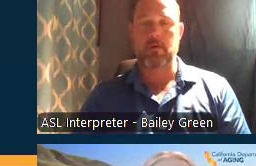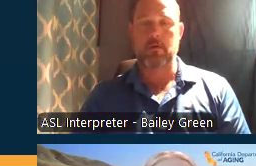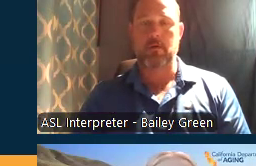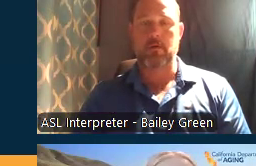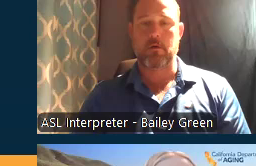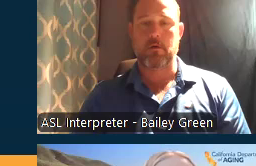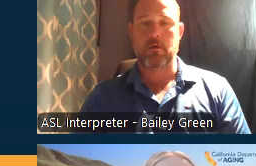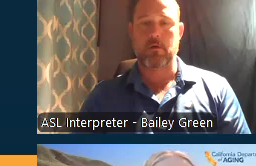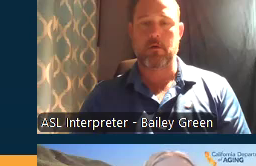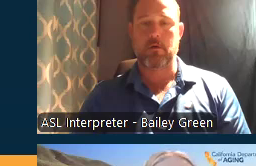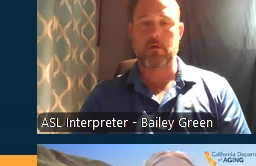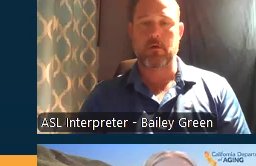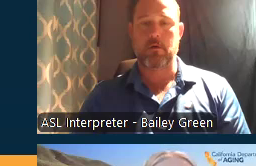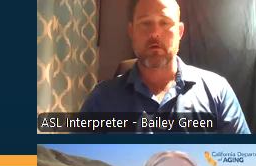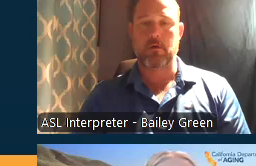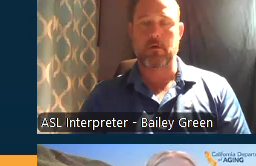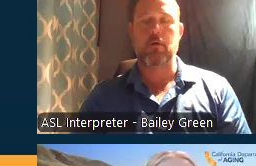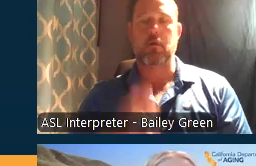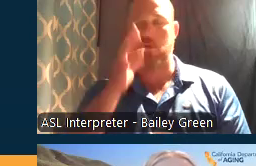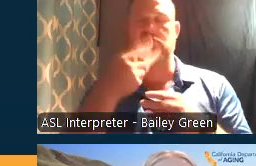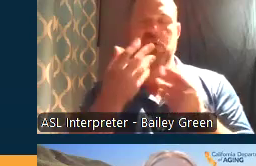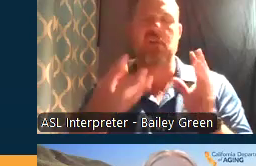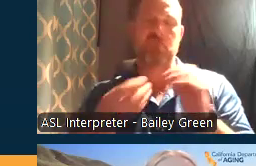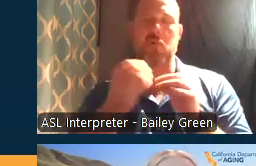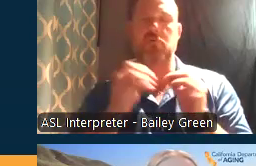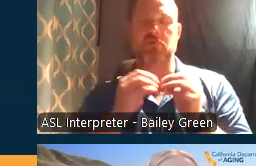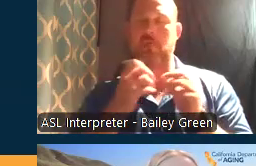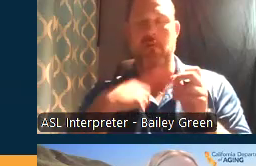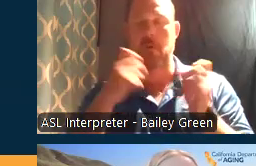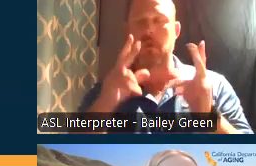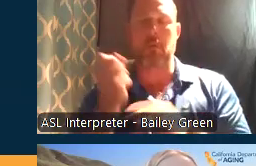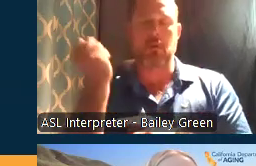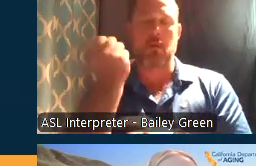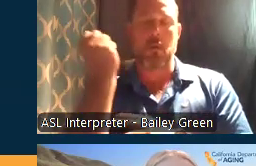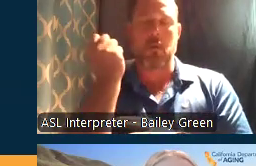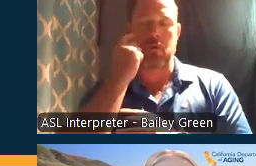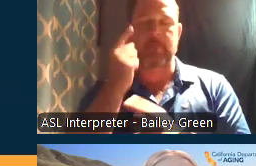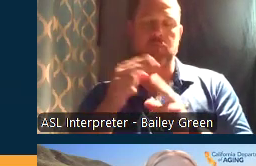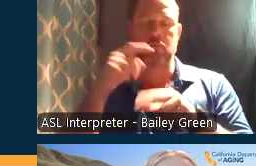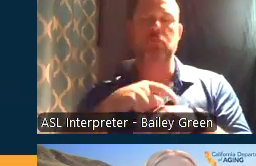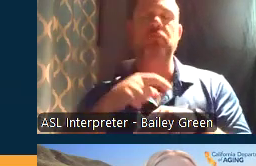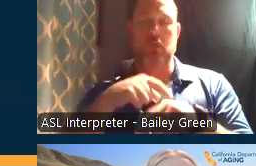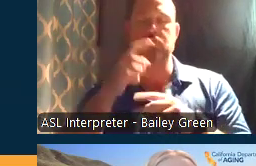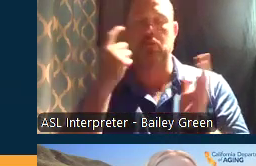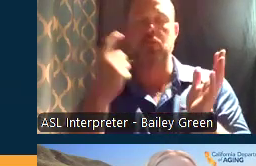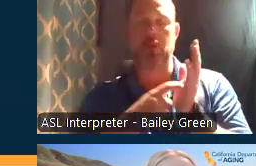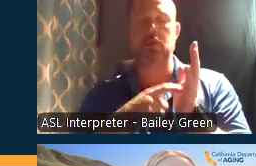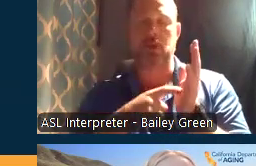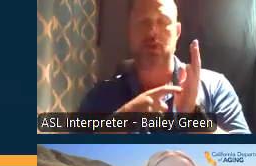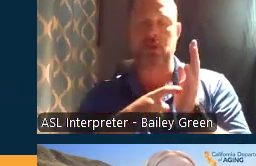I'll give it just a little bit more time. I normally am okay with holding for a little bit longer, just recognizing that